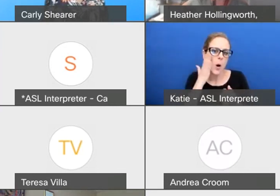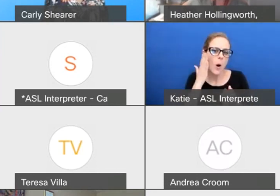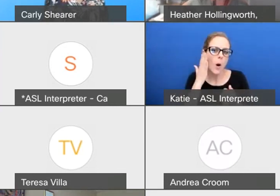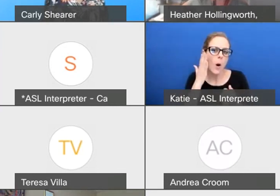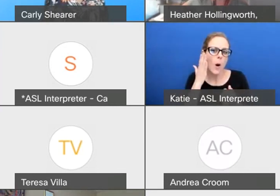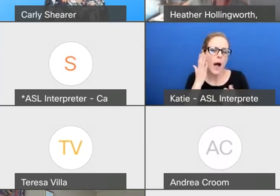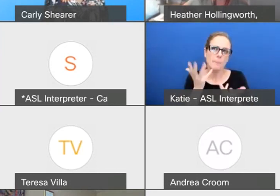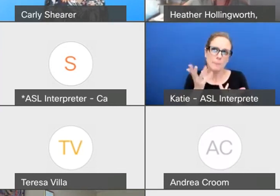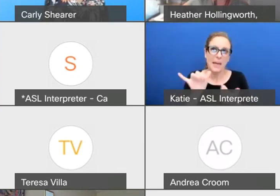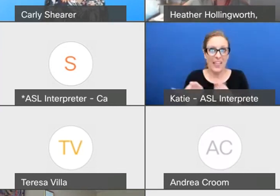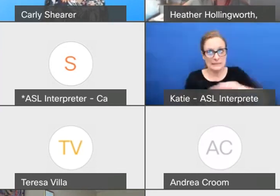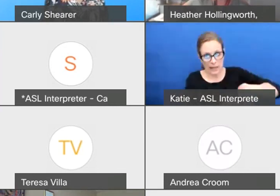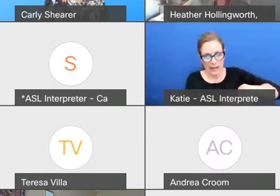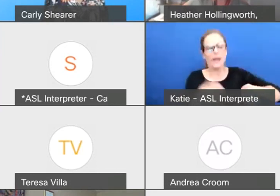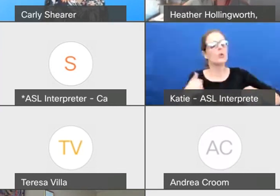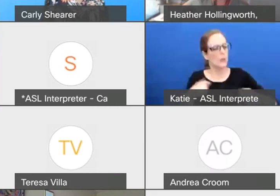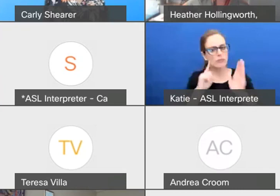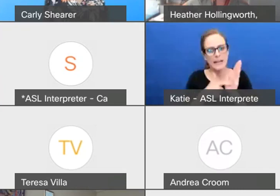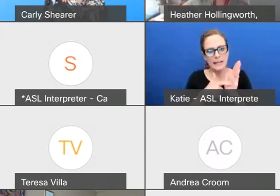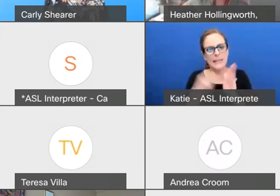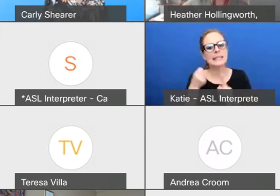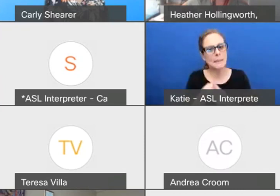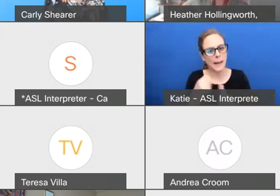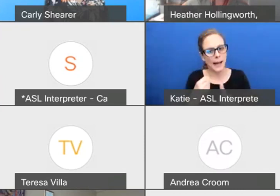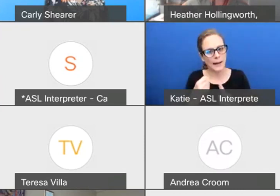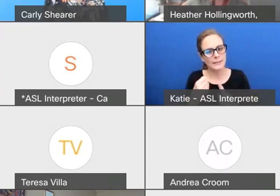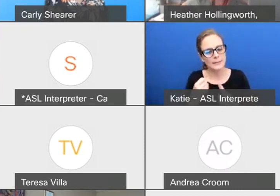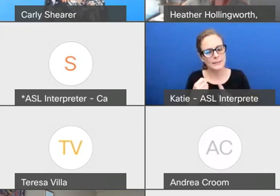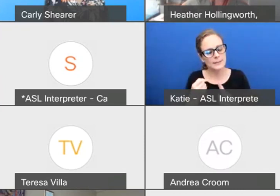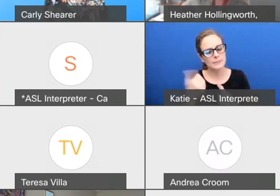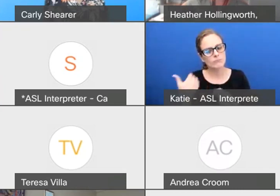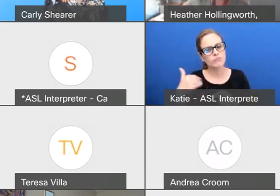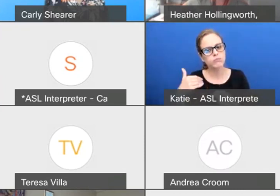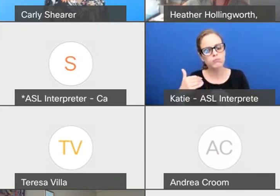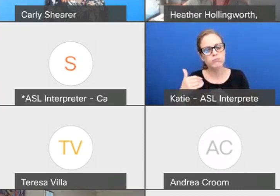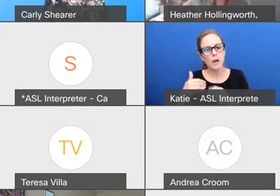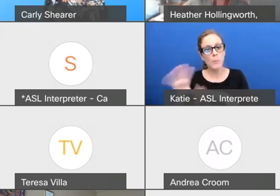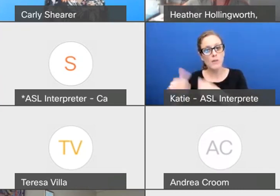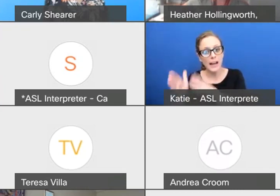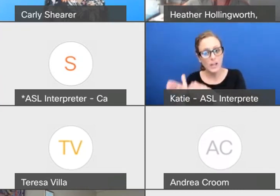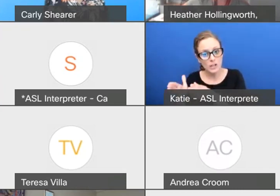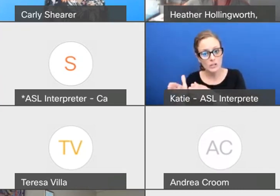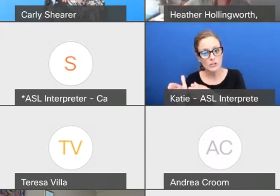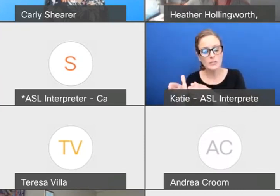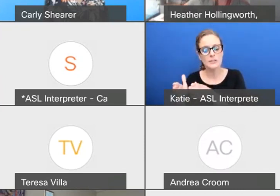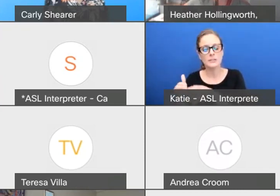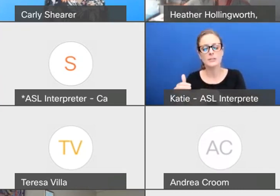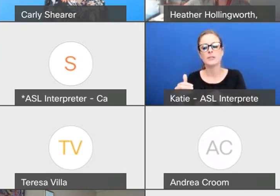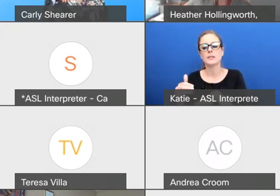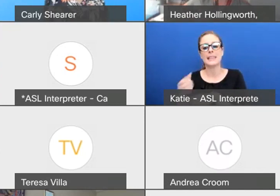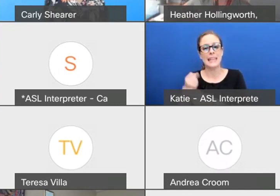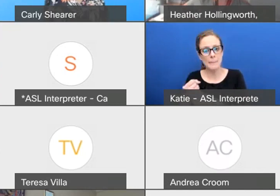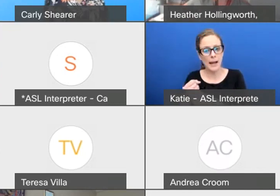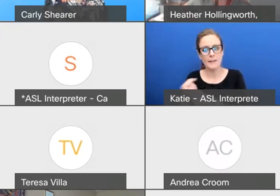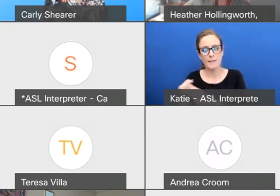that being said, we certainly recognize the impact that it has on providers by having those alternative services and not being